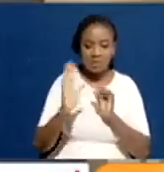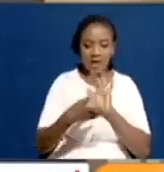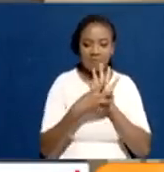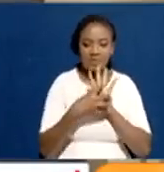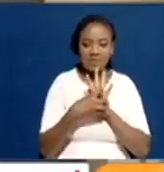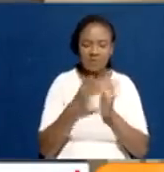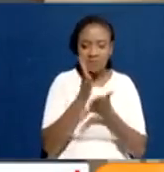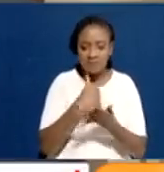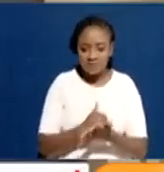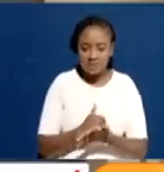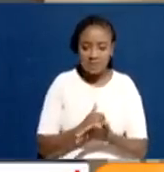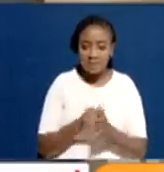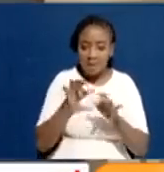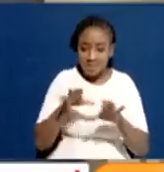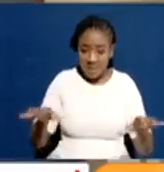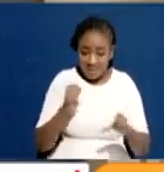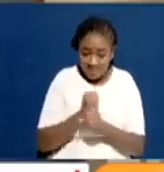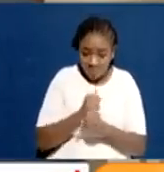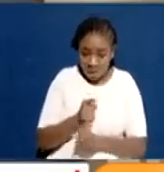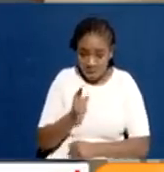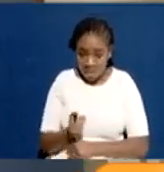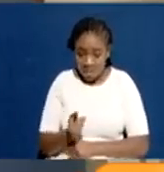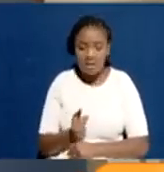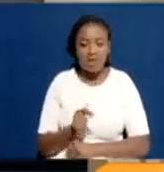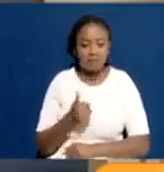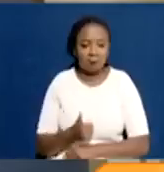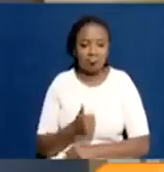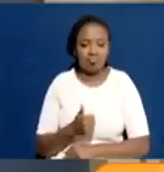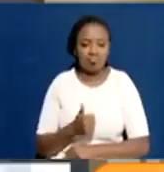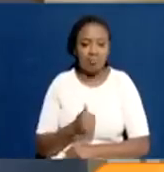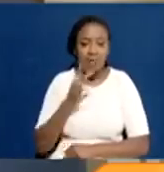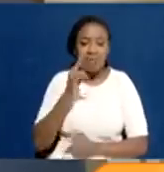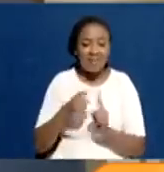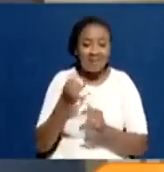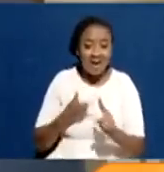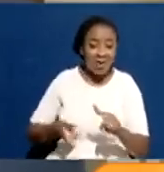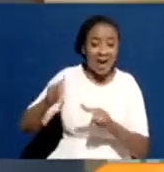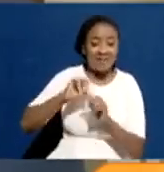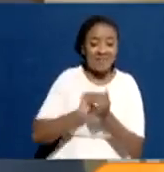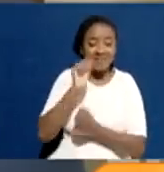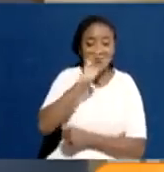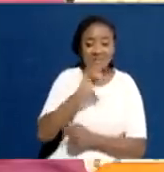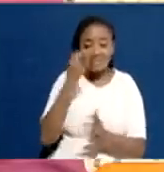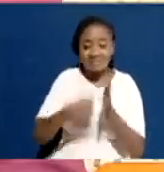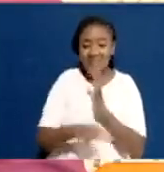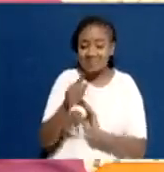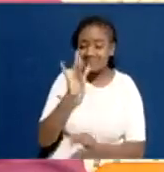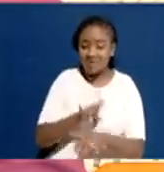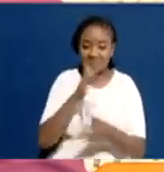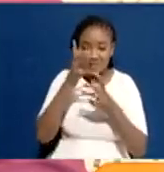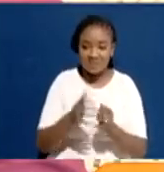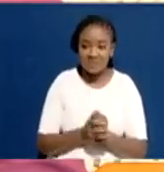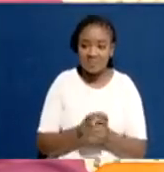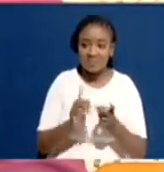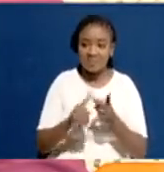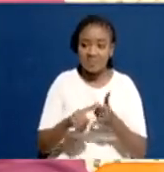sector, total marketing business, and adding an additional 15% is going to have some adverse effects. And I'm using Nairobi